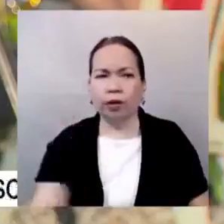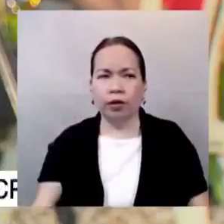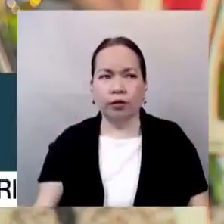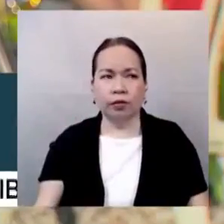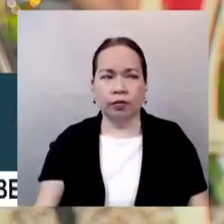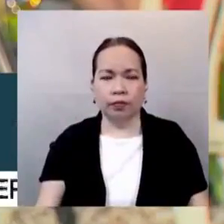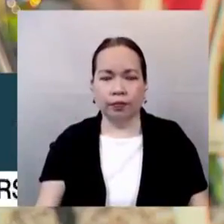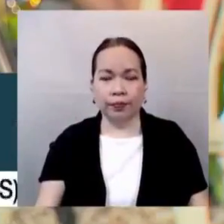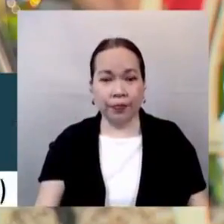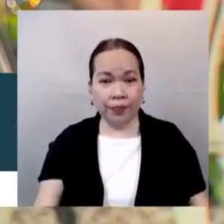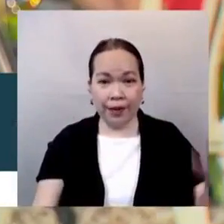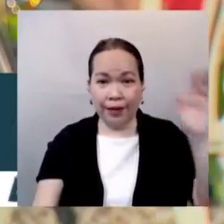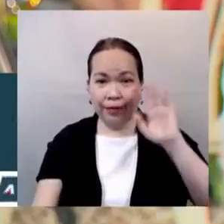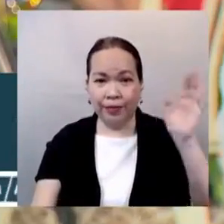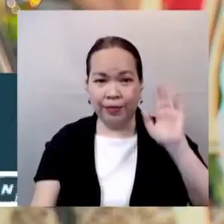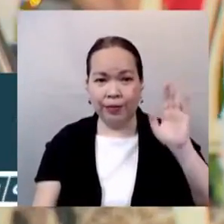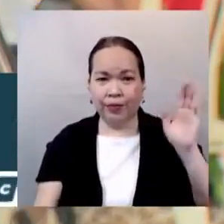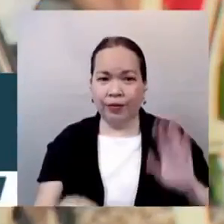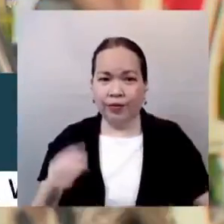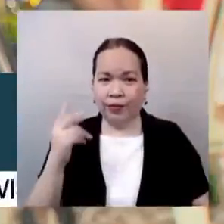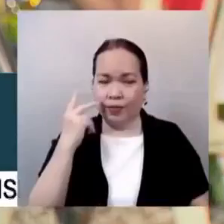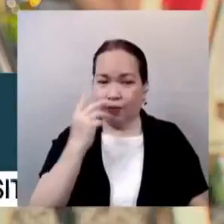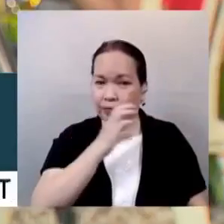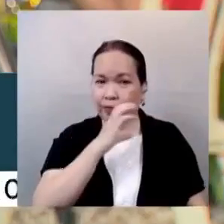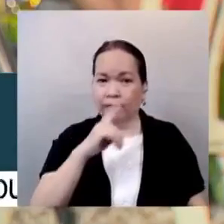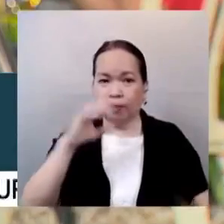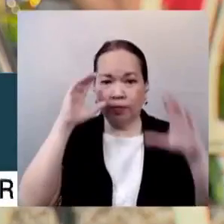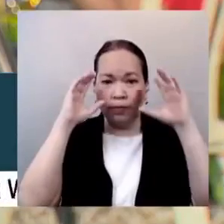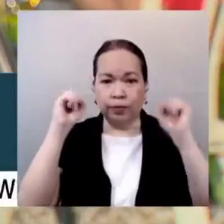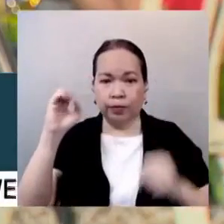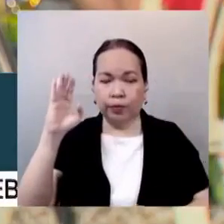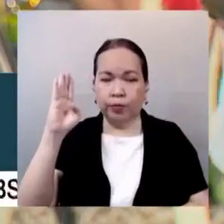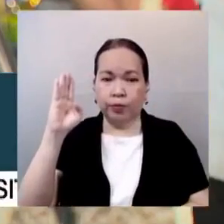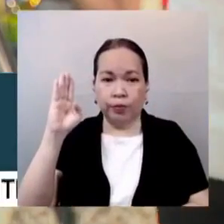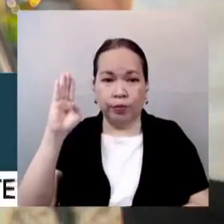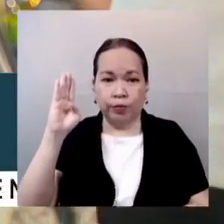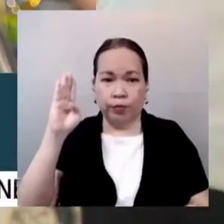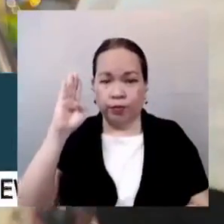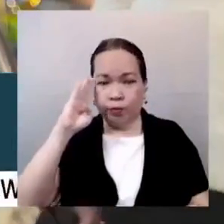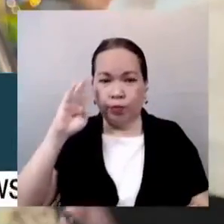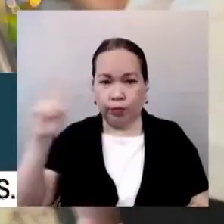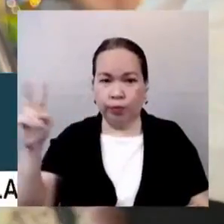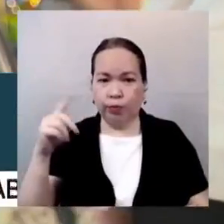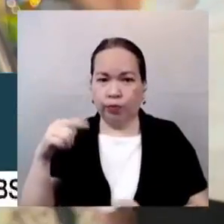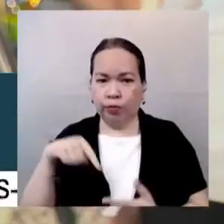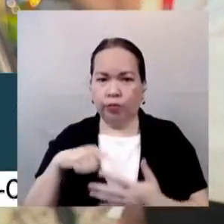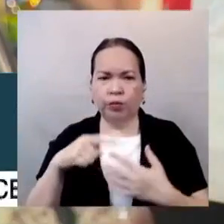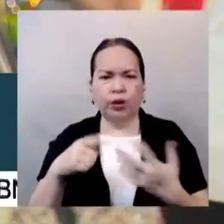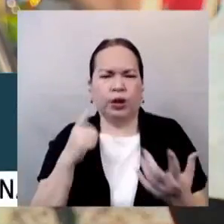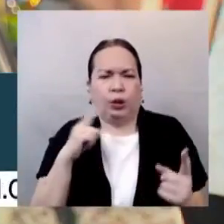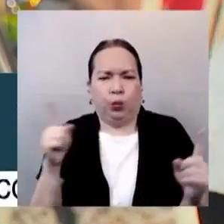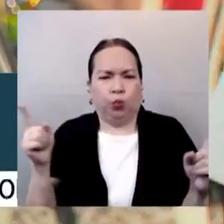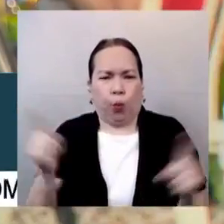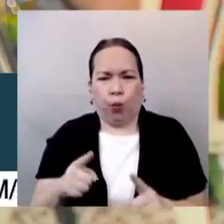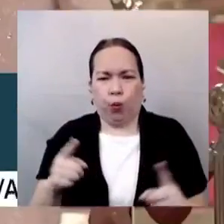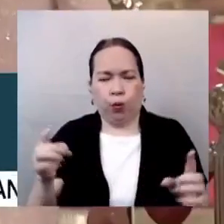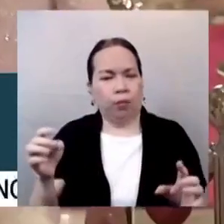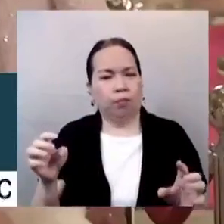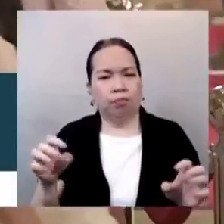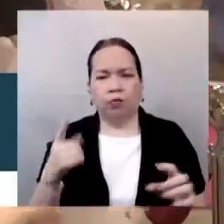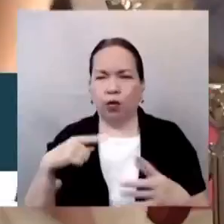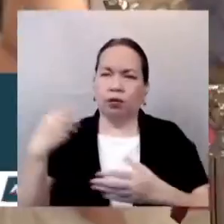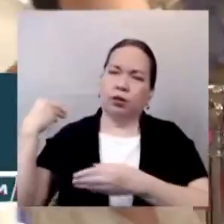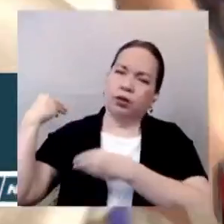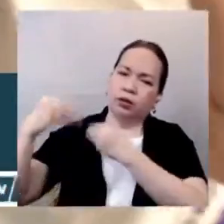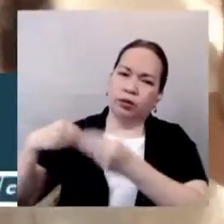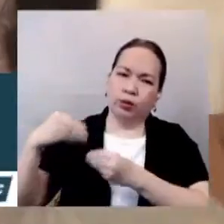Hi, Carmina. President Ferdinand Marcos Jr.'s State of the Nation address this year is expected to be one of the shortest in the country's history. That's according